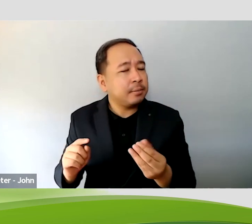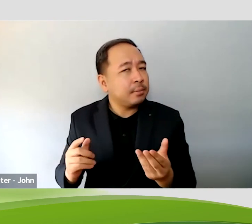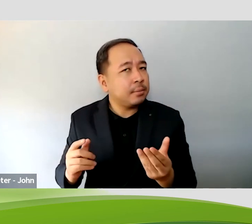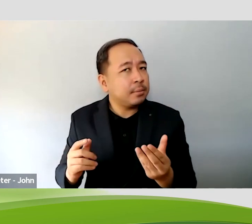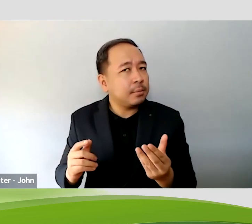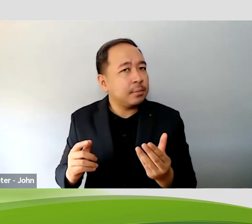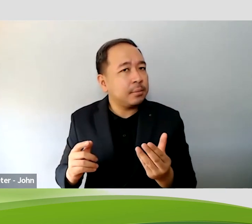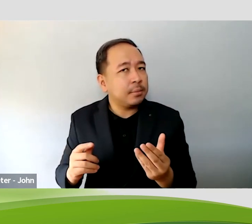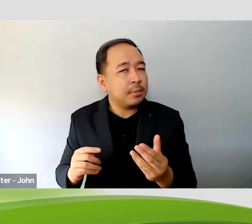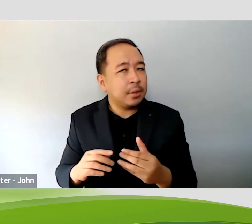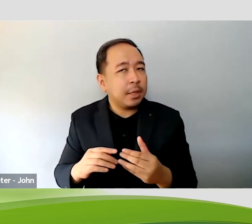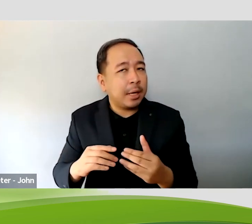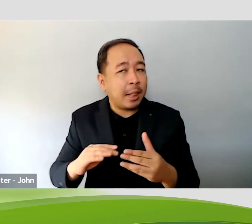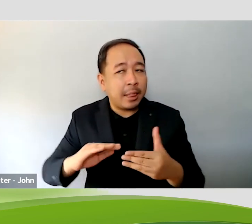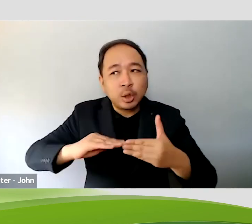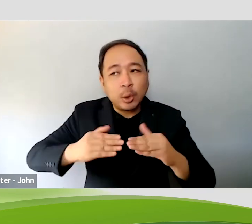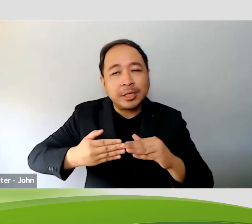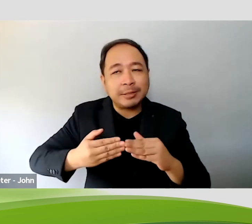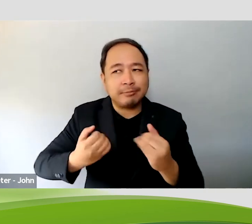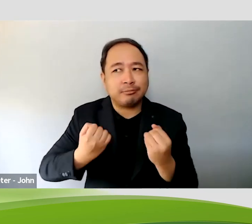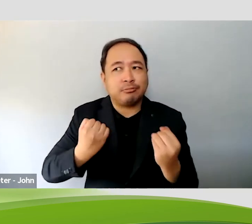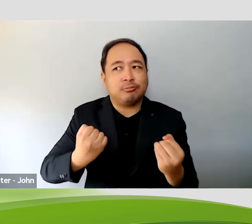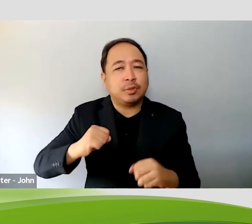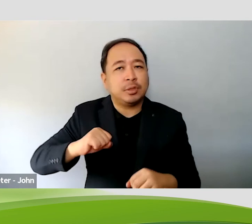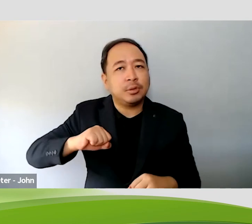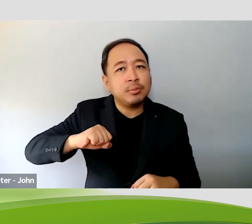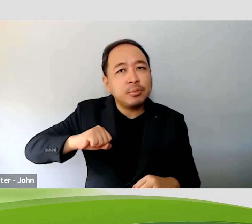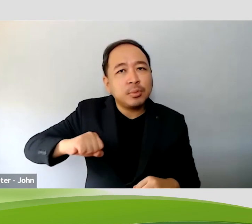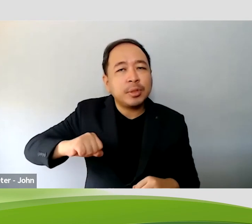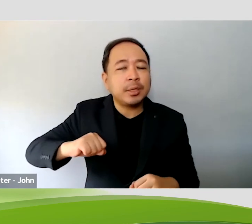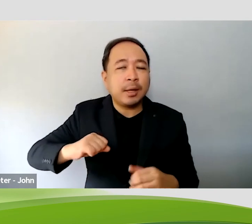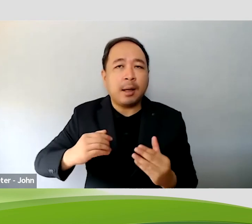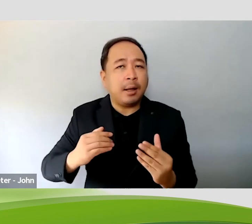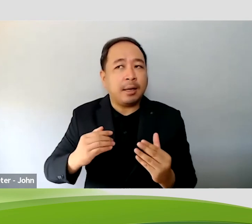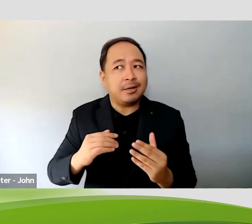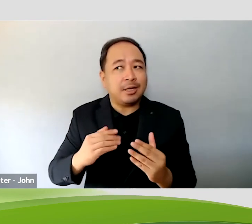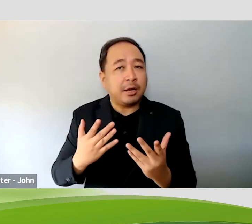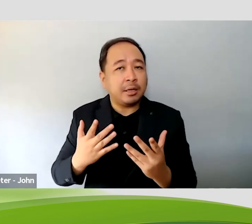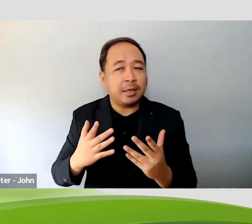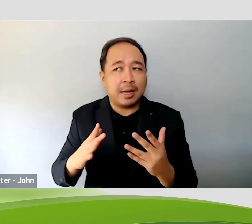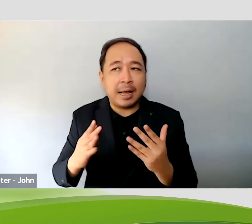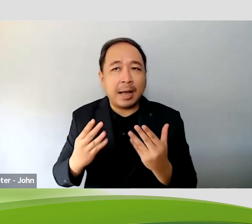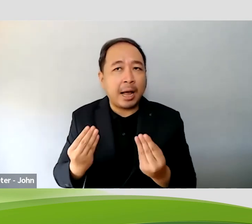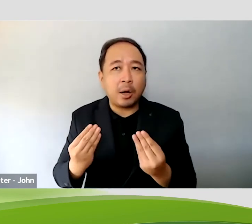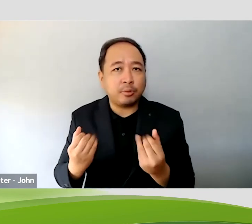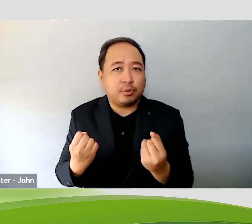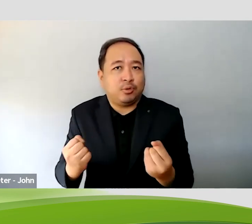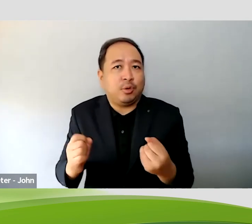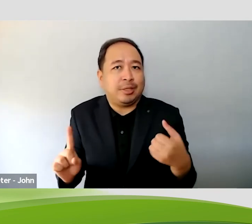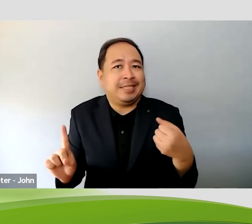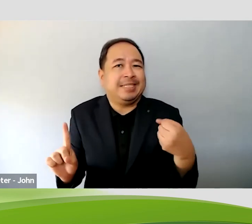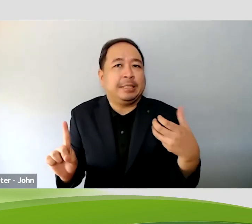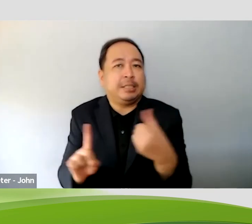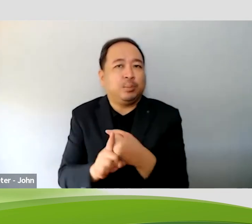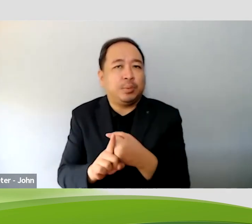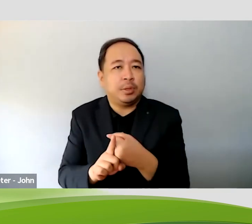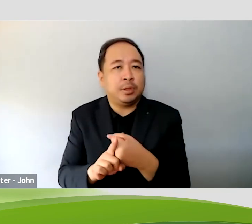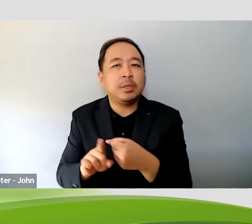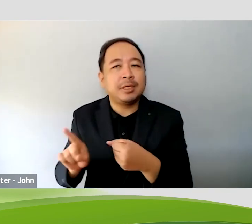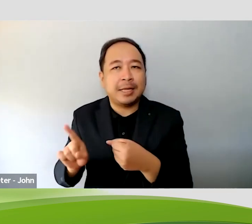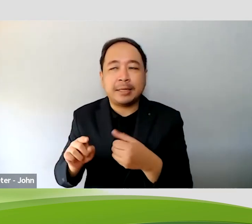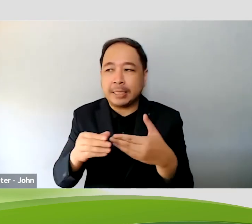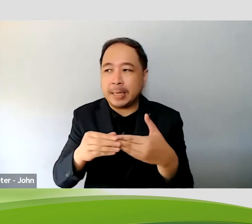community resilience, if they want to make the community resilience, then the leadership is very